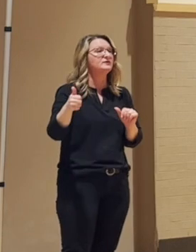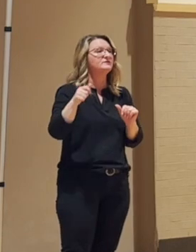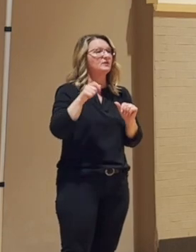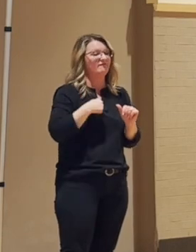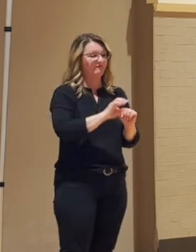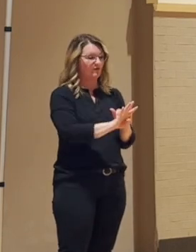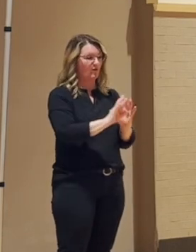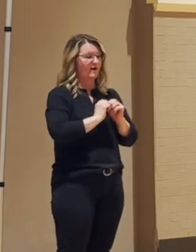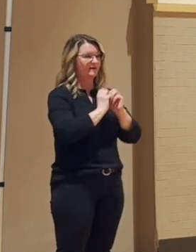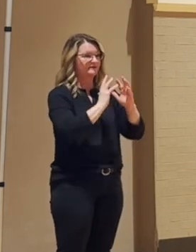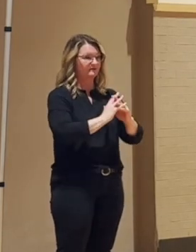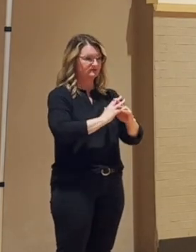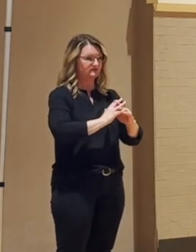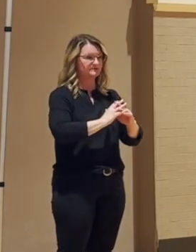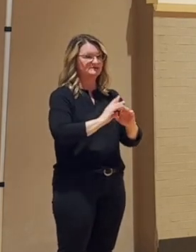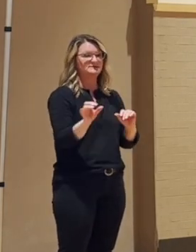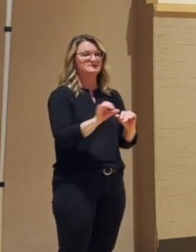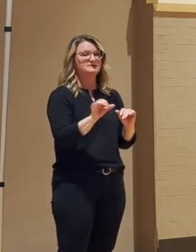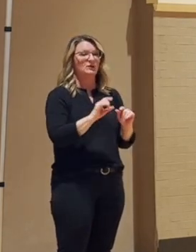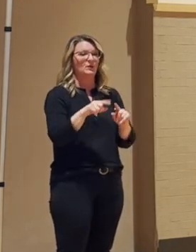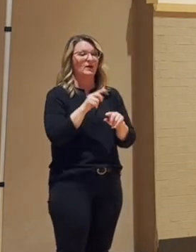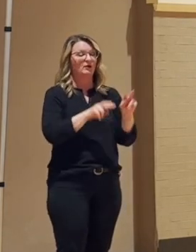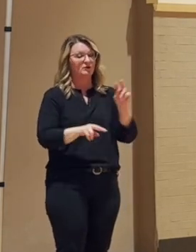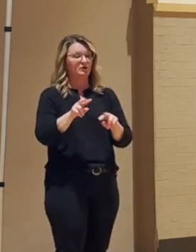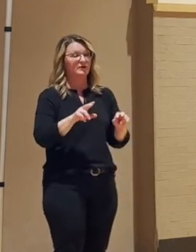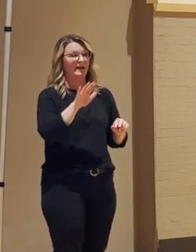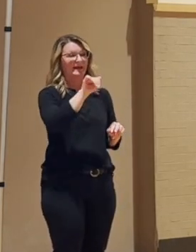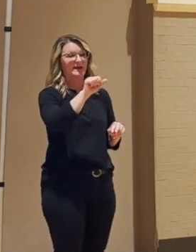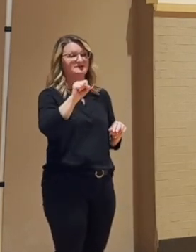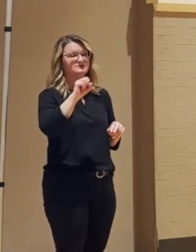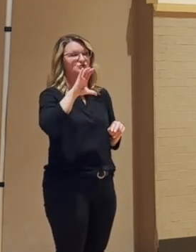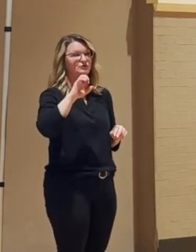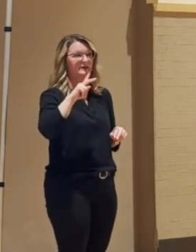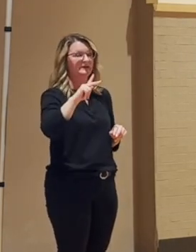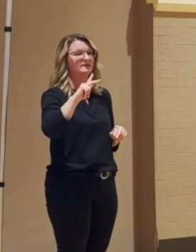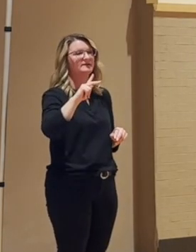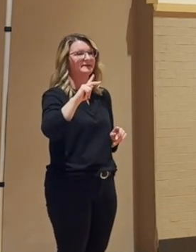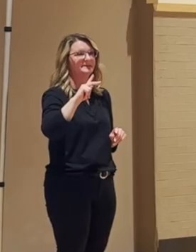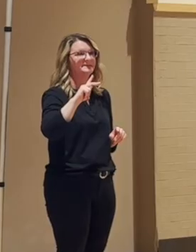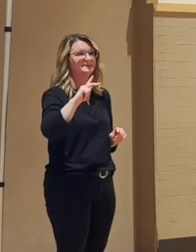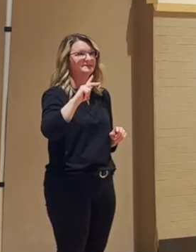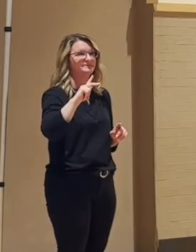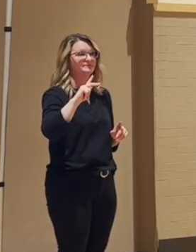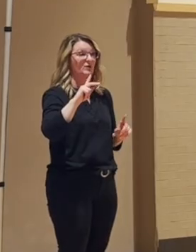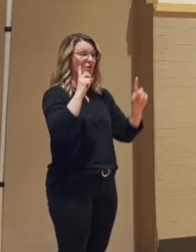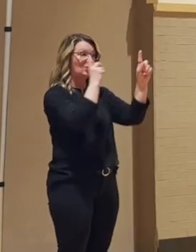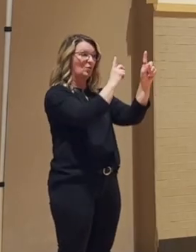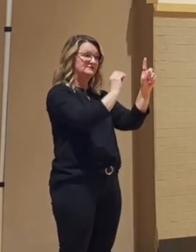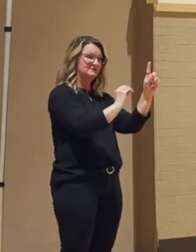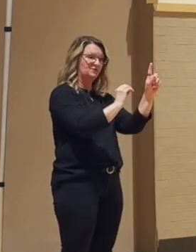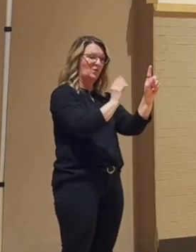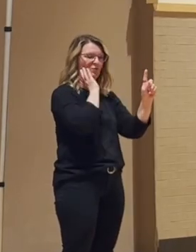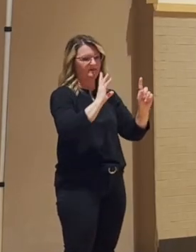at 4 activations. And similarly, when you look at Cass Creek, the goal was 0, and we would be at